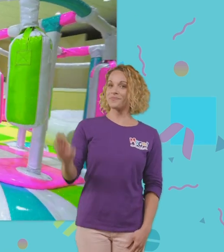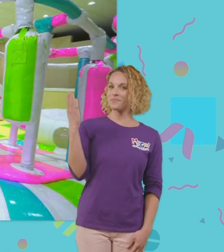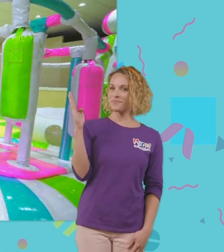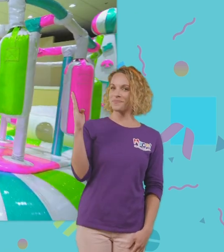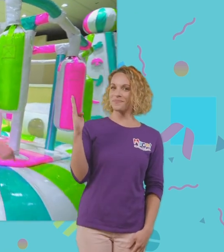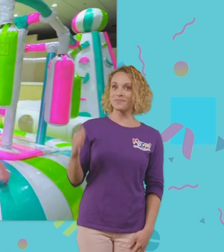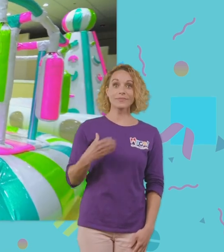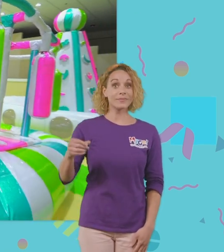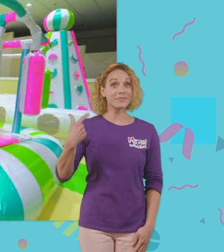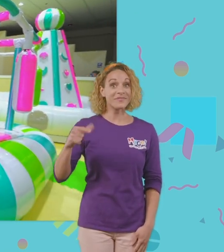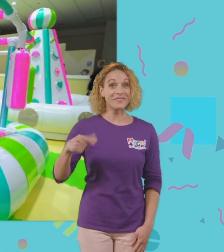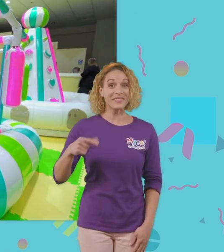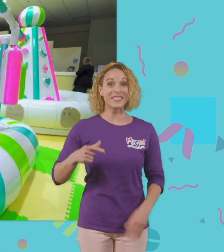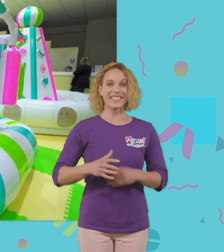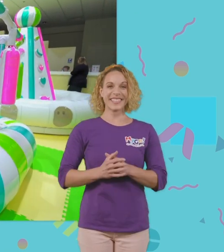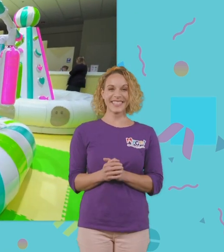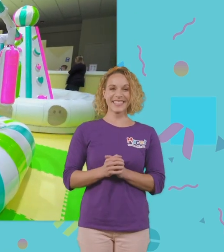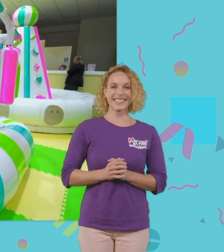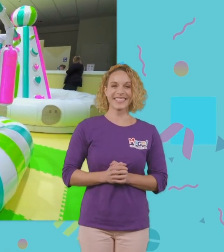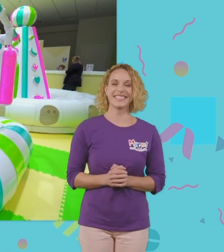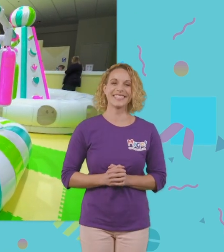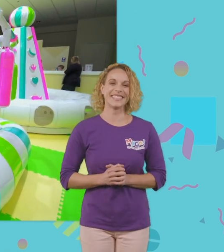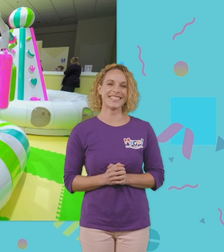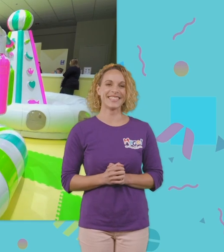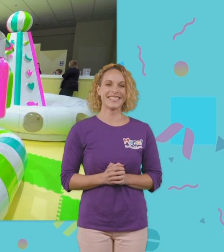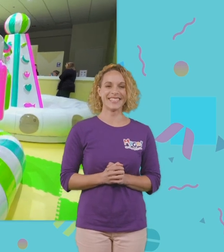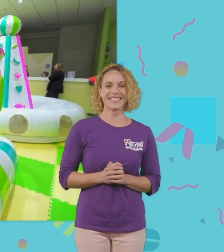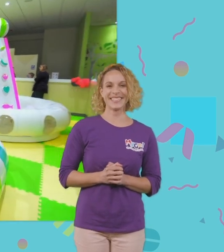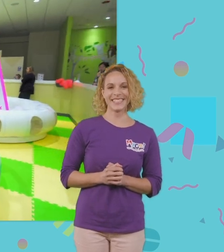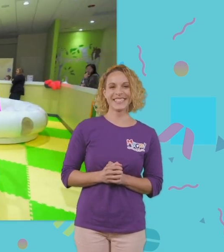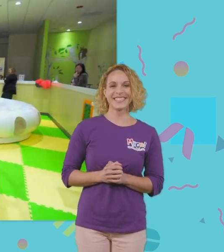white, blue, and green.